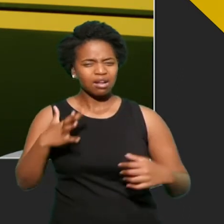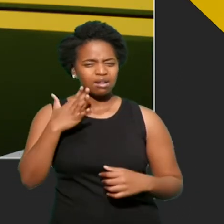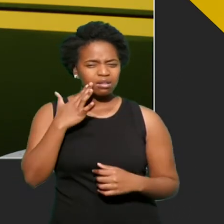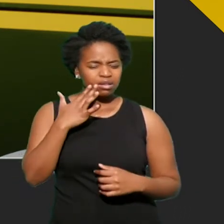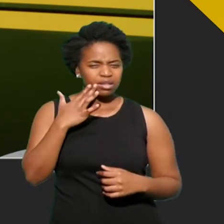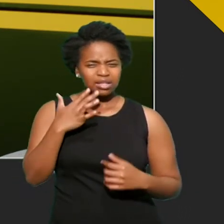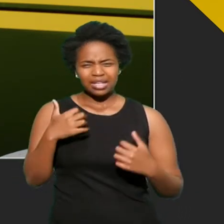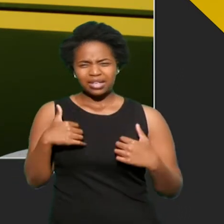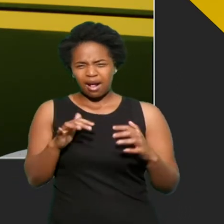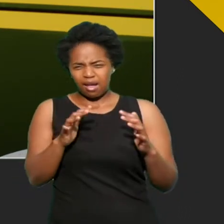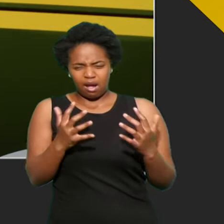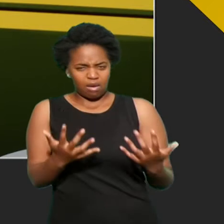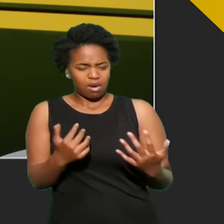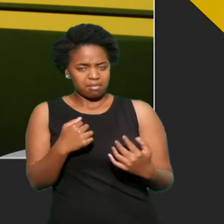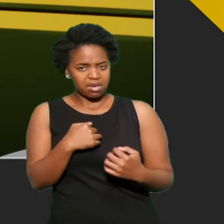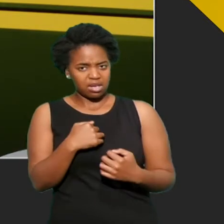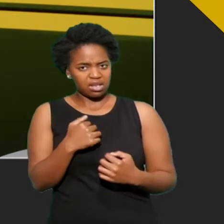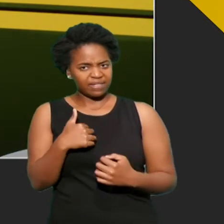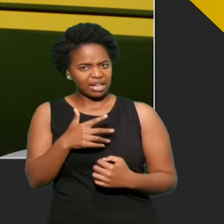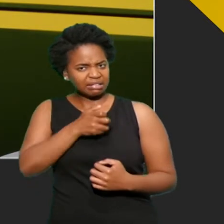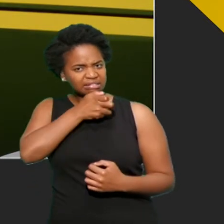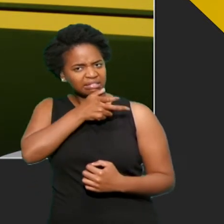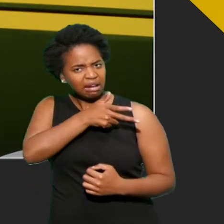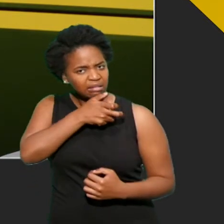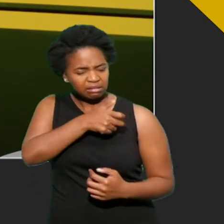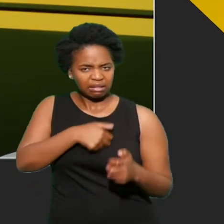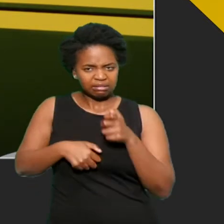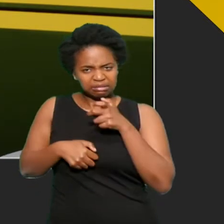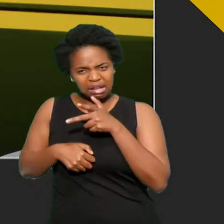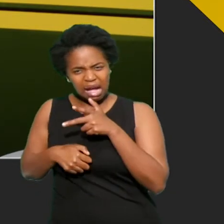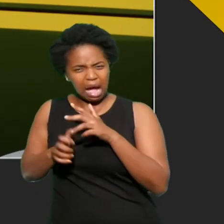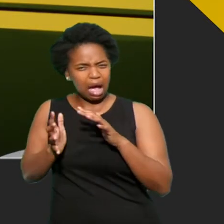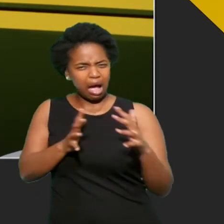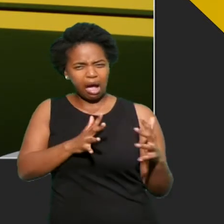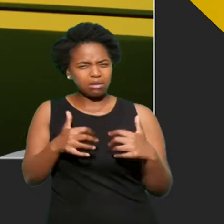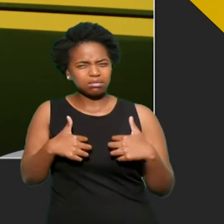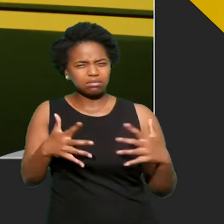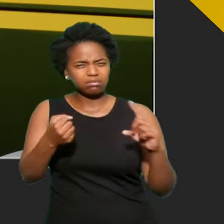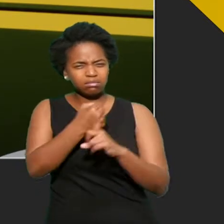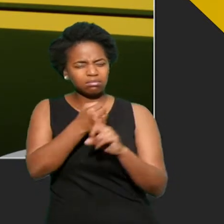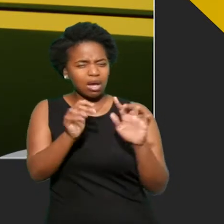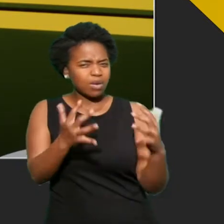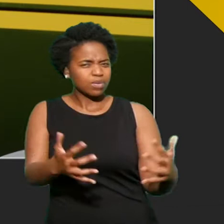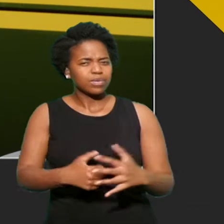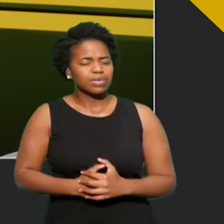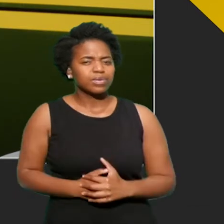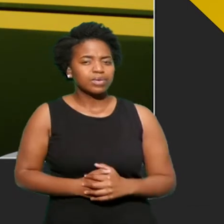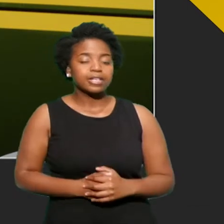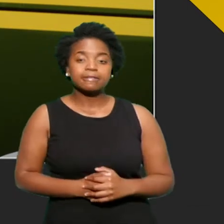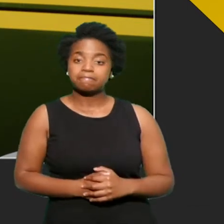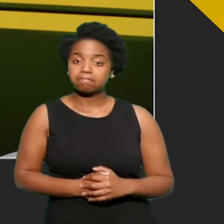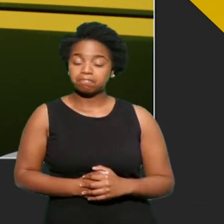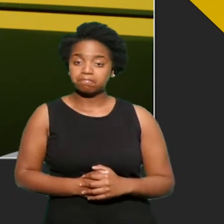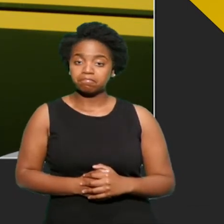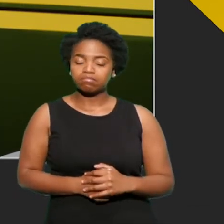first fighting ngomlomo like ukukhuluma like was there any resistance ngaleso sikhathi? No, like